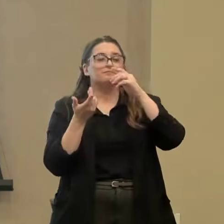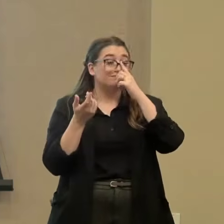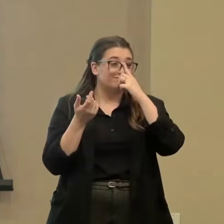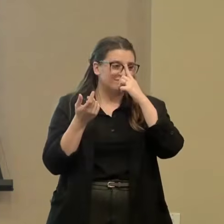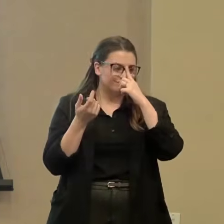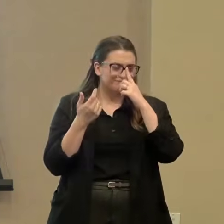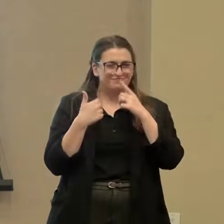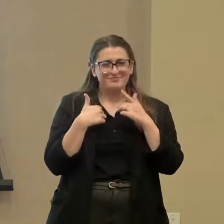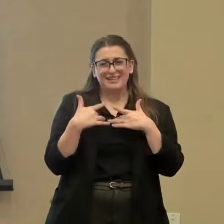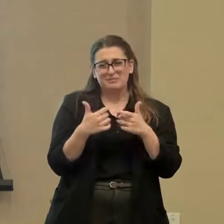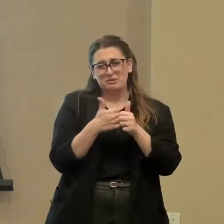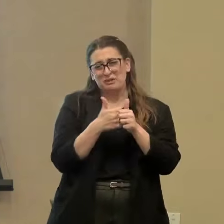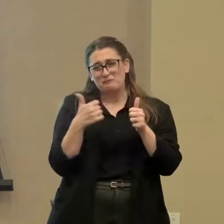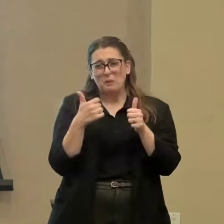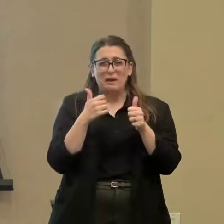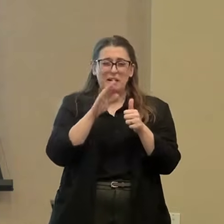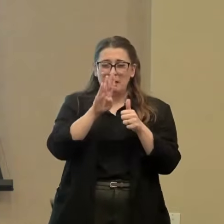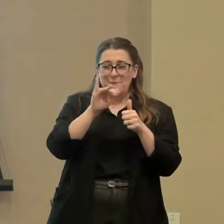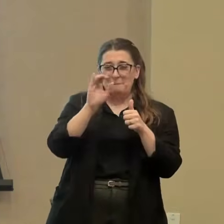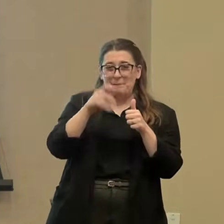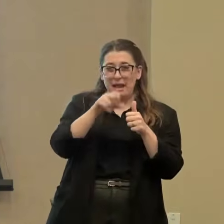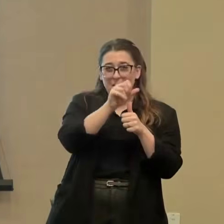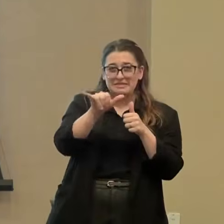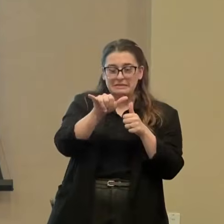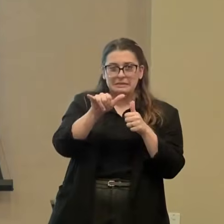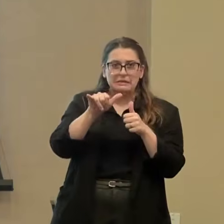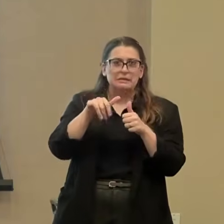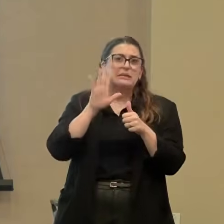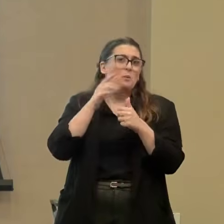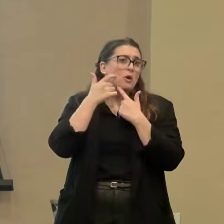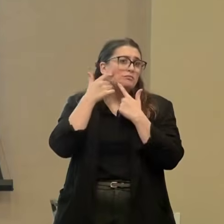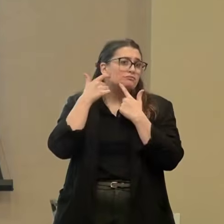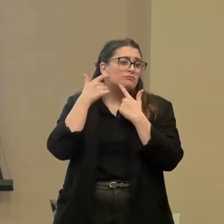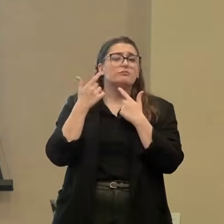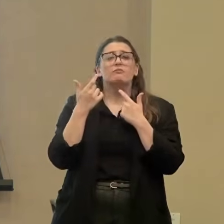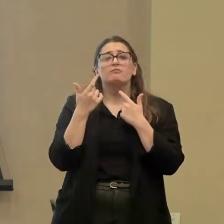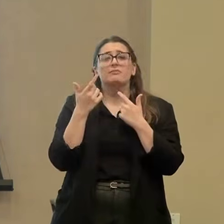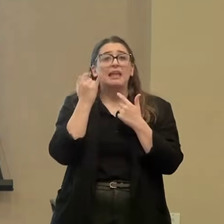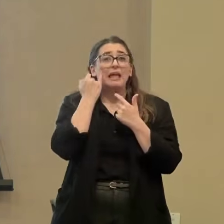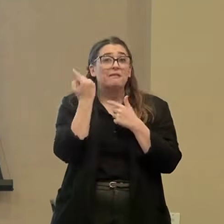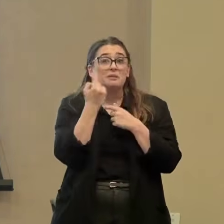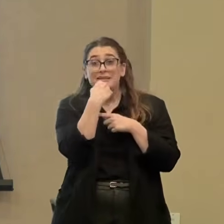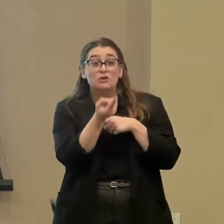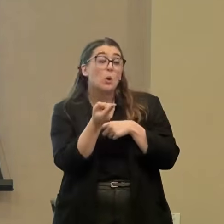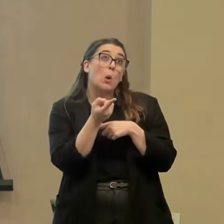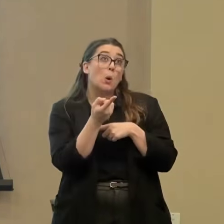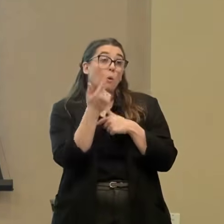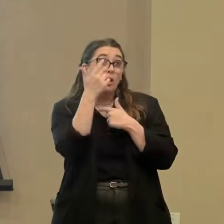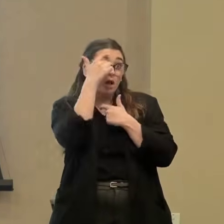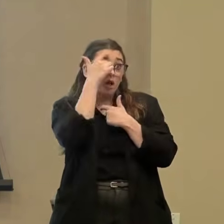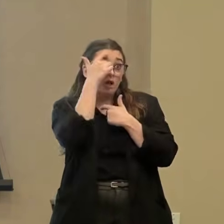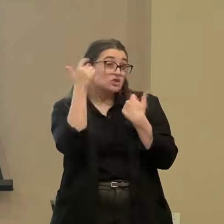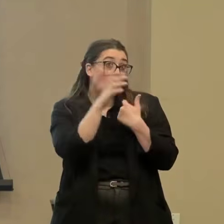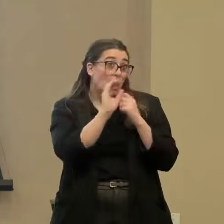do try to avoid biopsies because they will leave a scar. Anyone who tells you a biopsy is not going to leave a scar is not keeping it